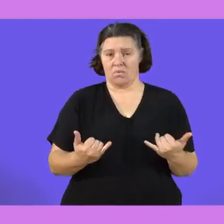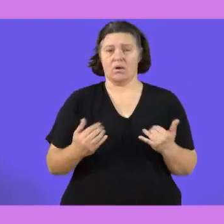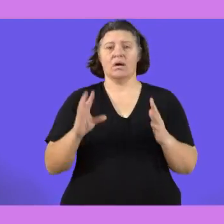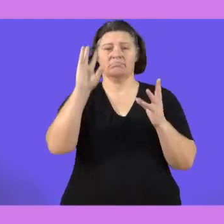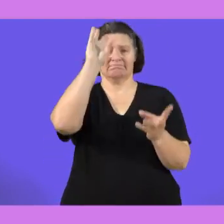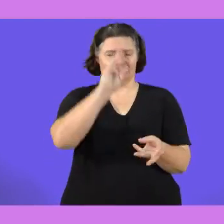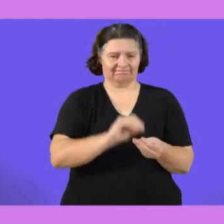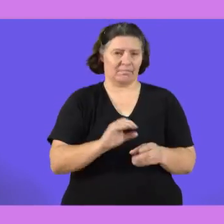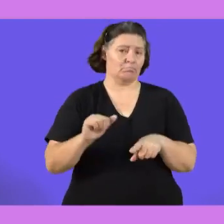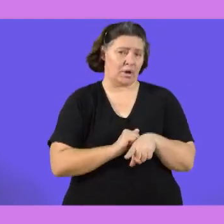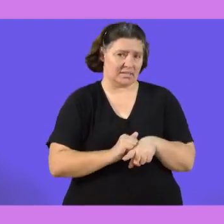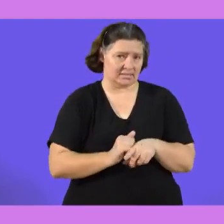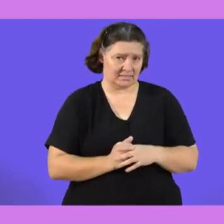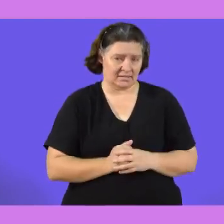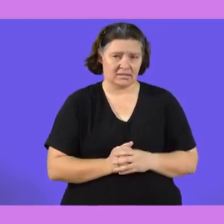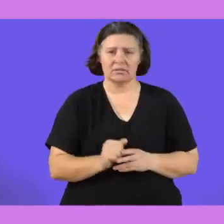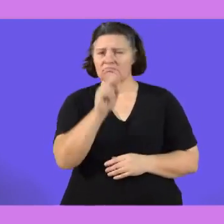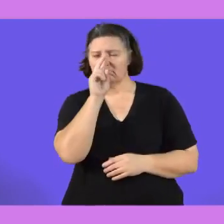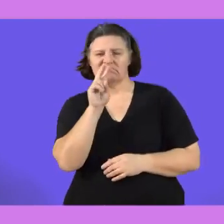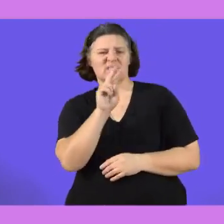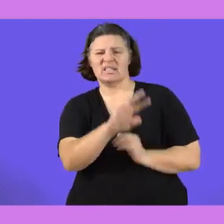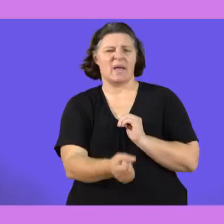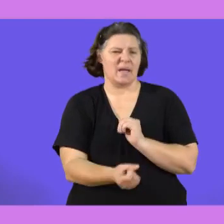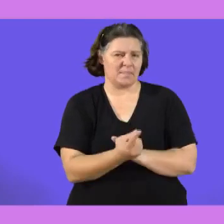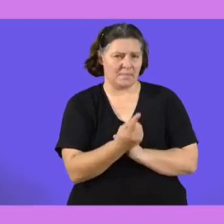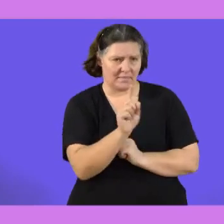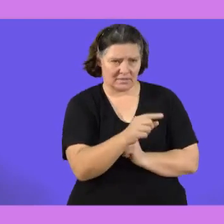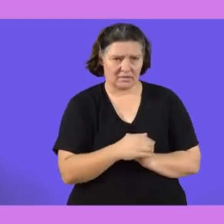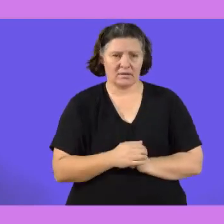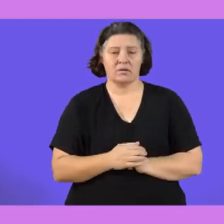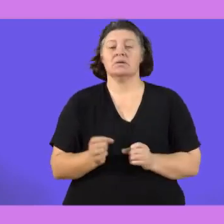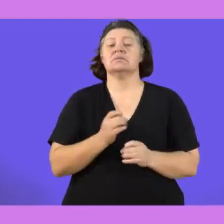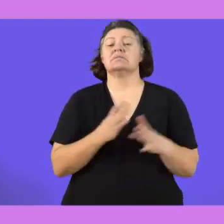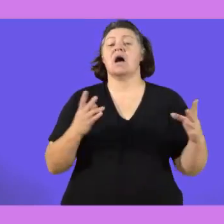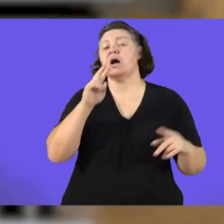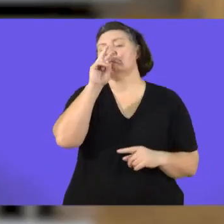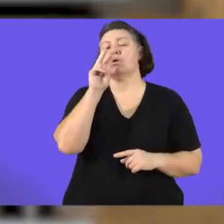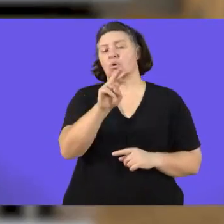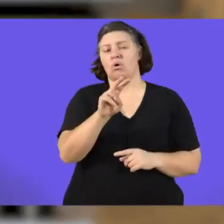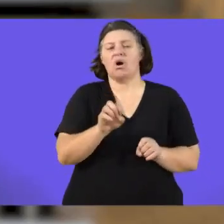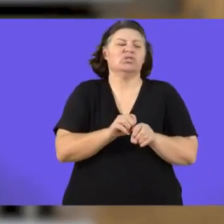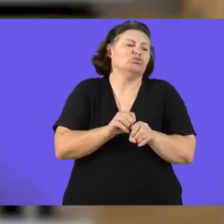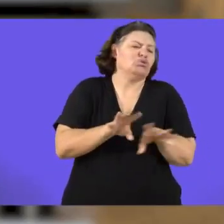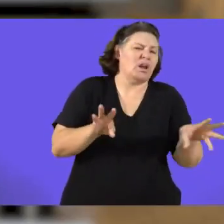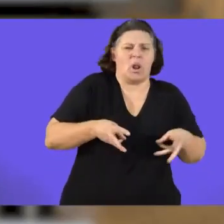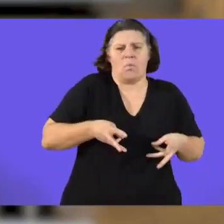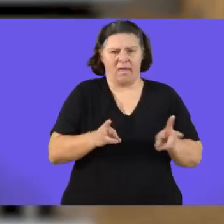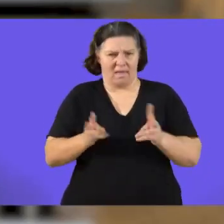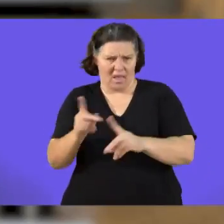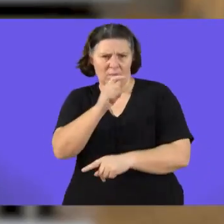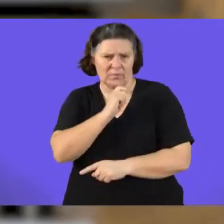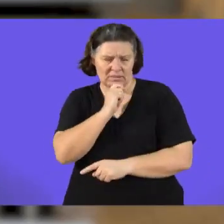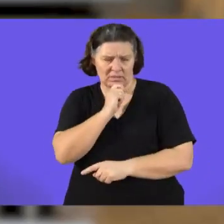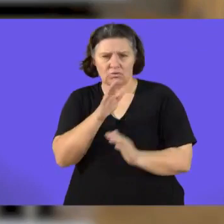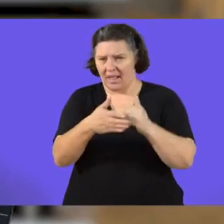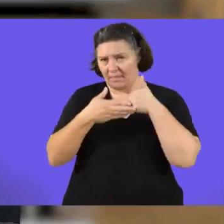now we're going to put all of this into practice. Okay, so let's quickly see what we have here. We're going to start off by looking at general methods you can